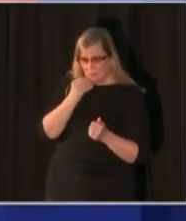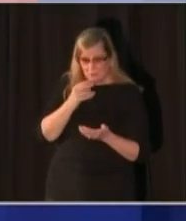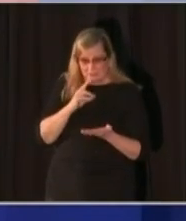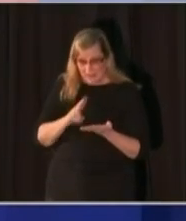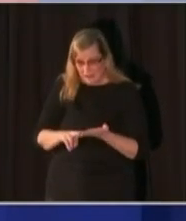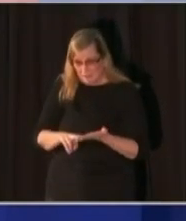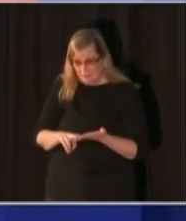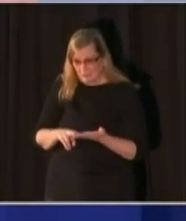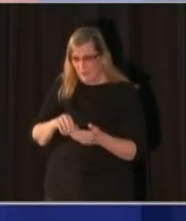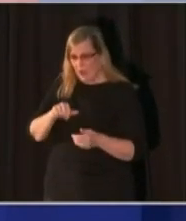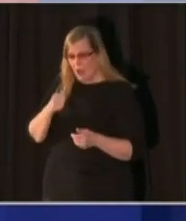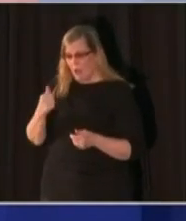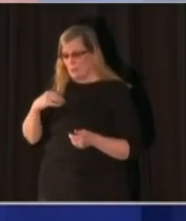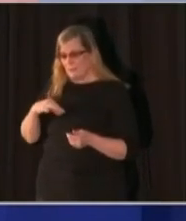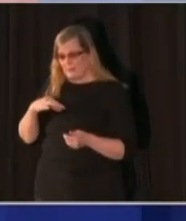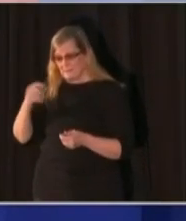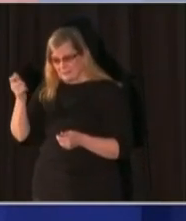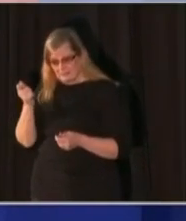by going to